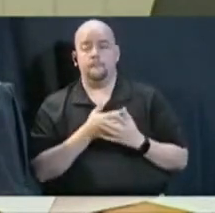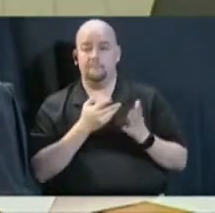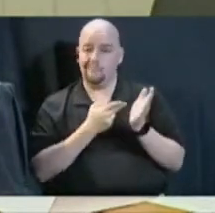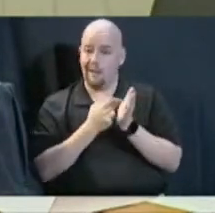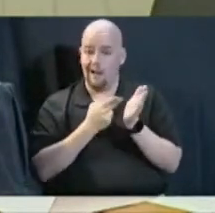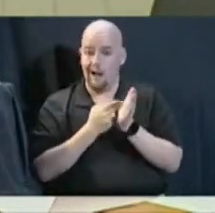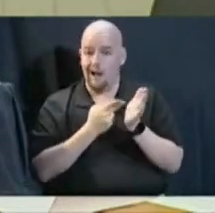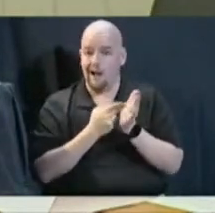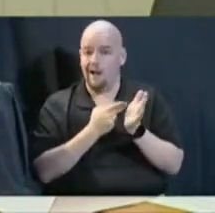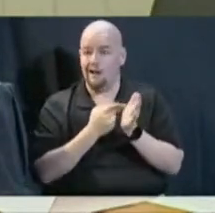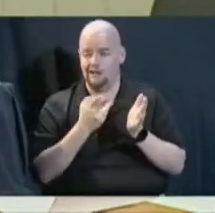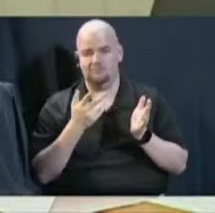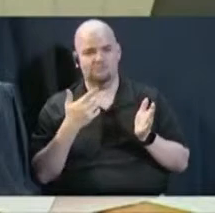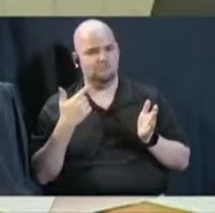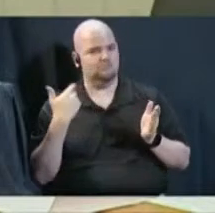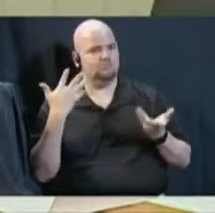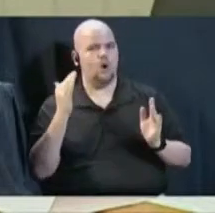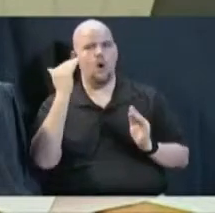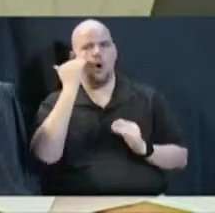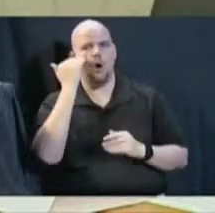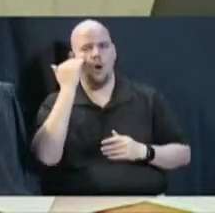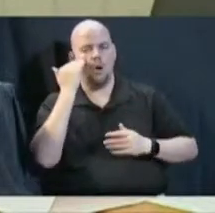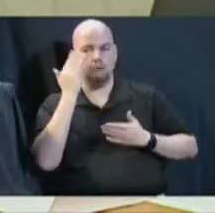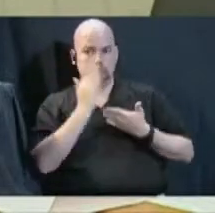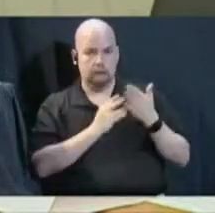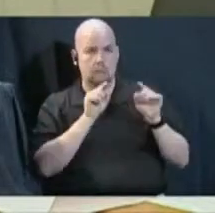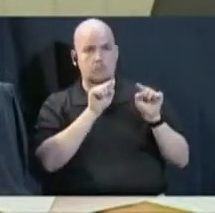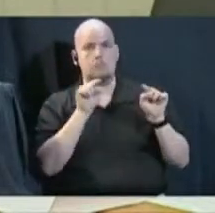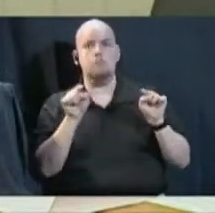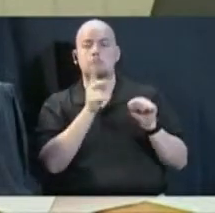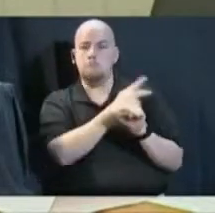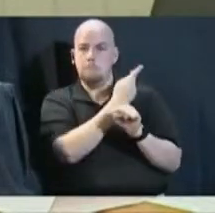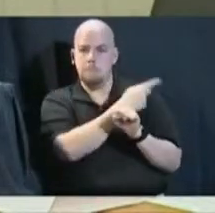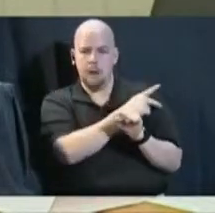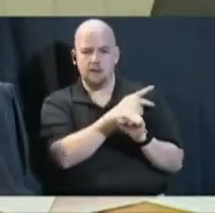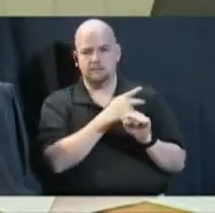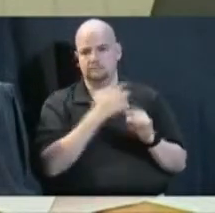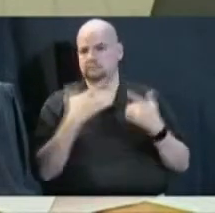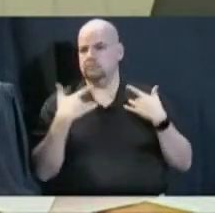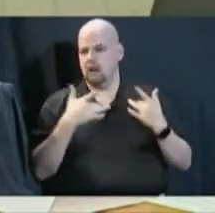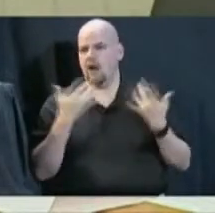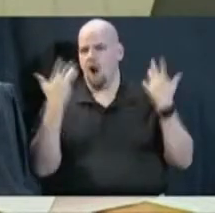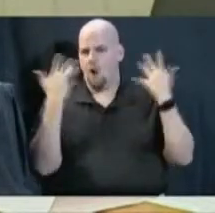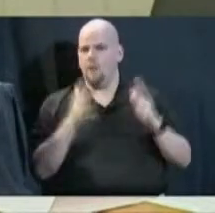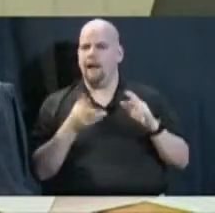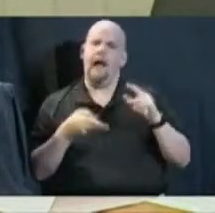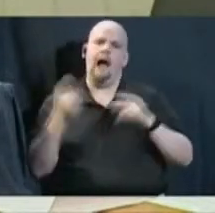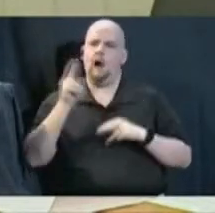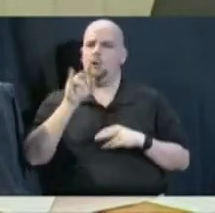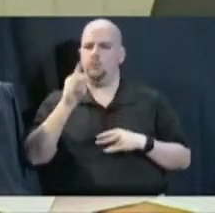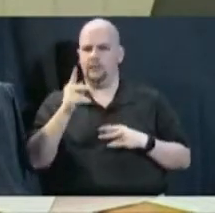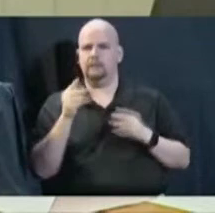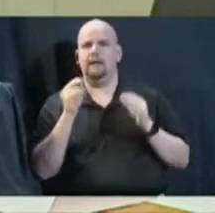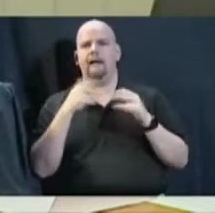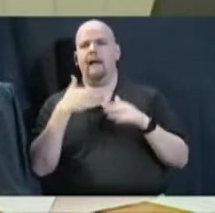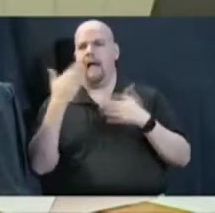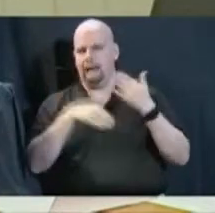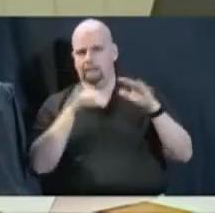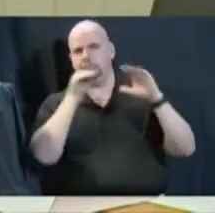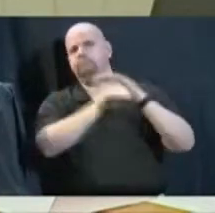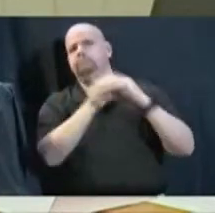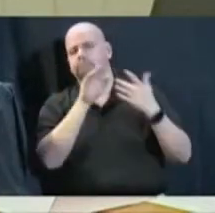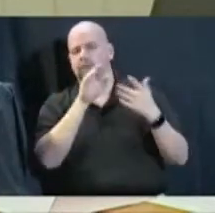honestly, there are some, we know already there are some patients that are inherently at higher risk to end up in the hospital than others. And so